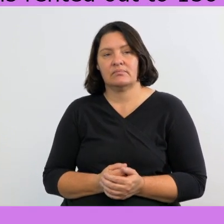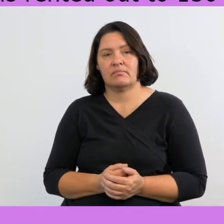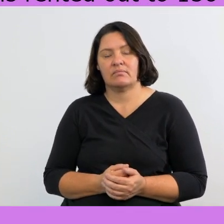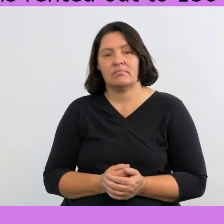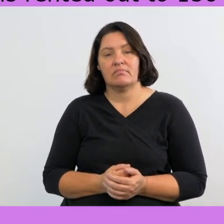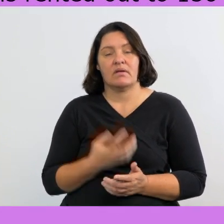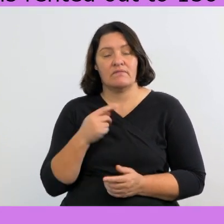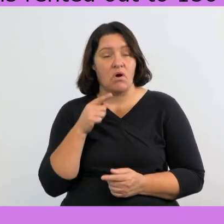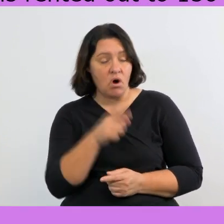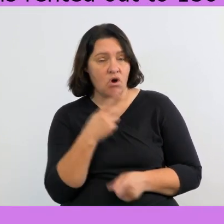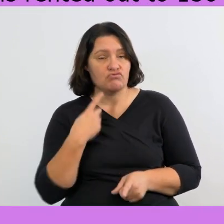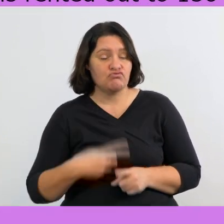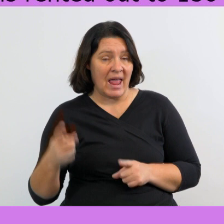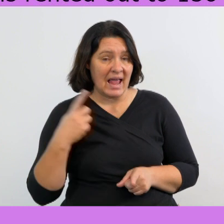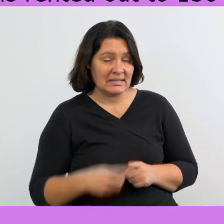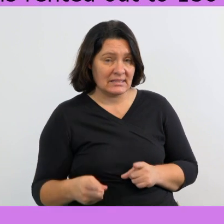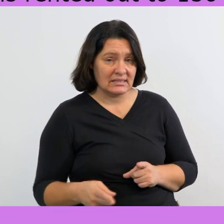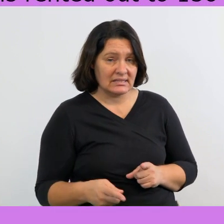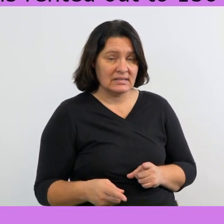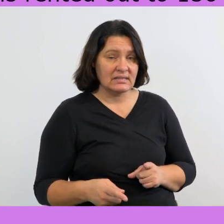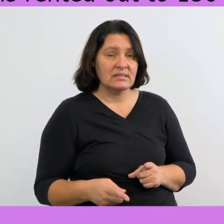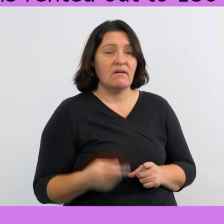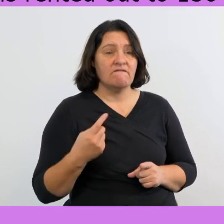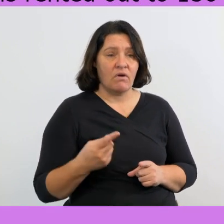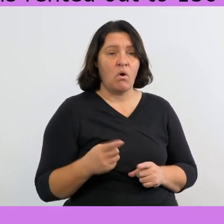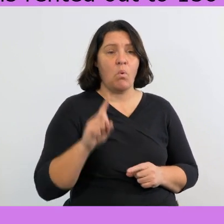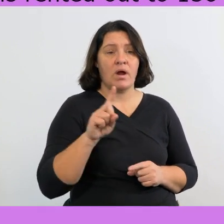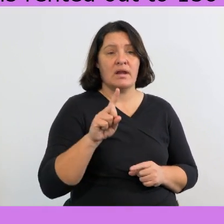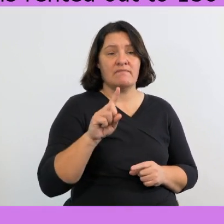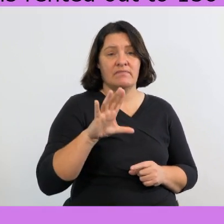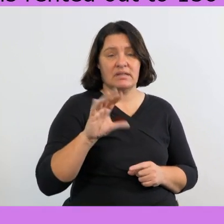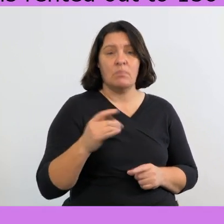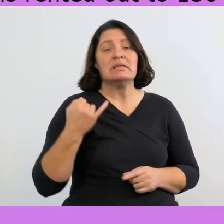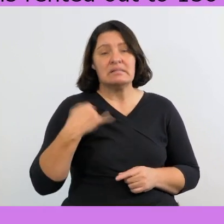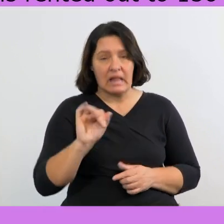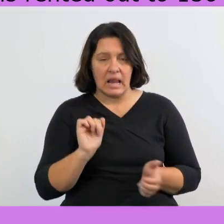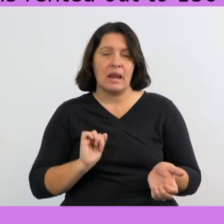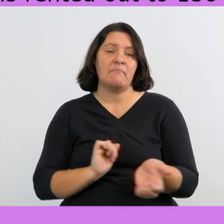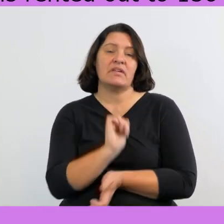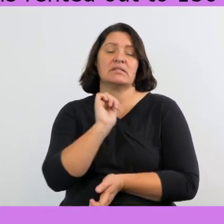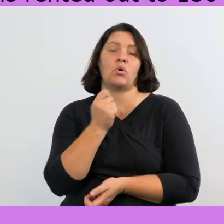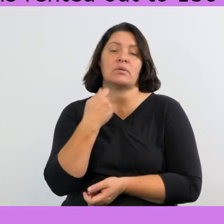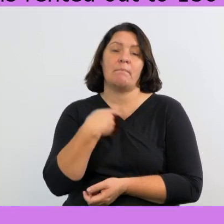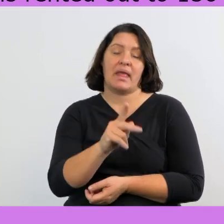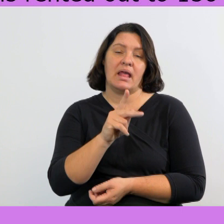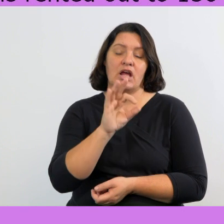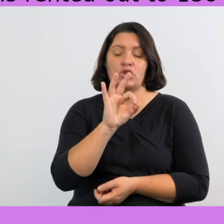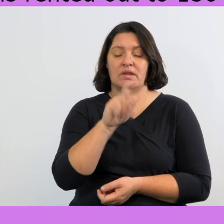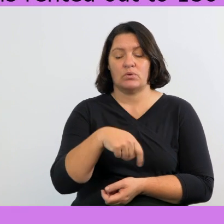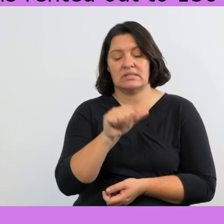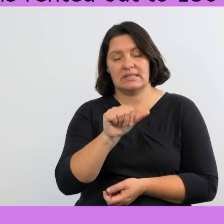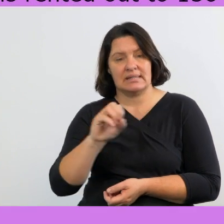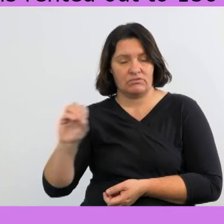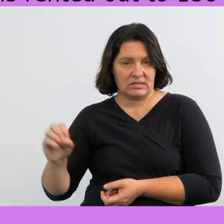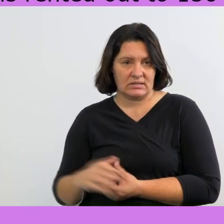that in order for her to rent this for 150 people, she will still need to pay the fixed cost of